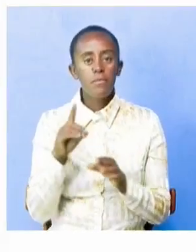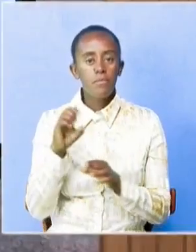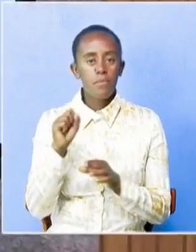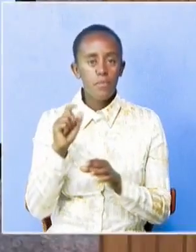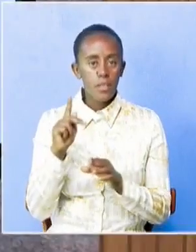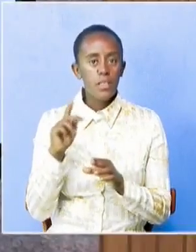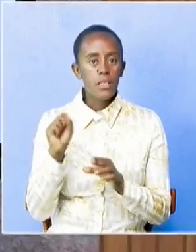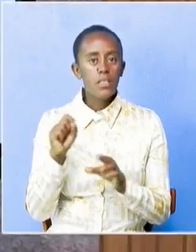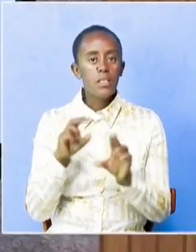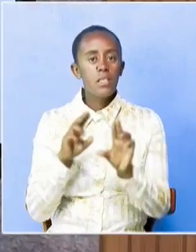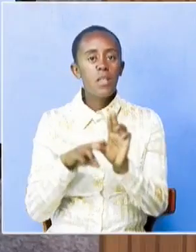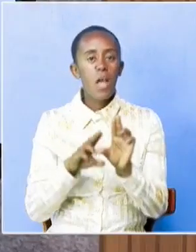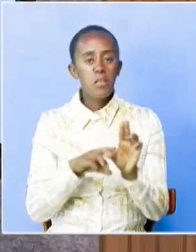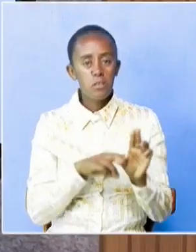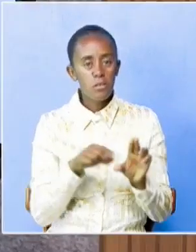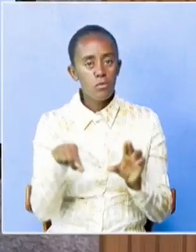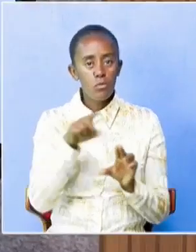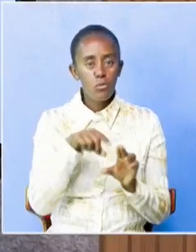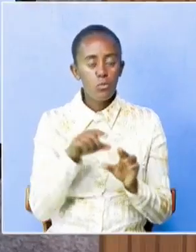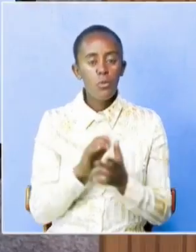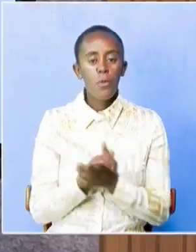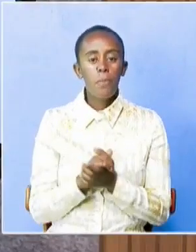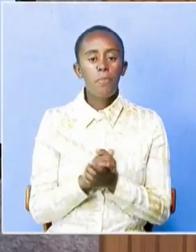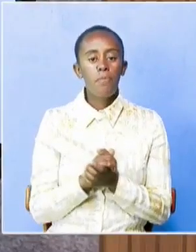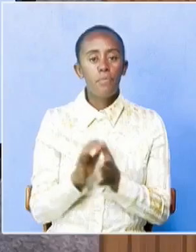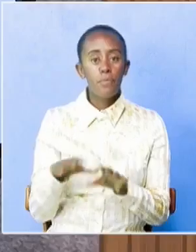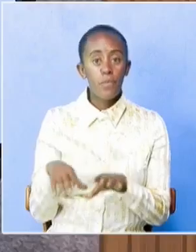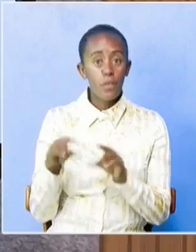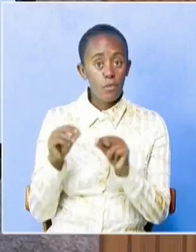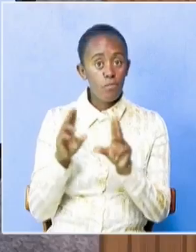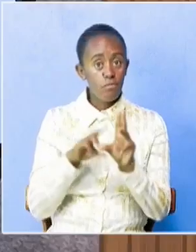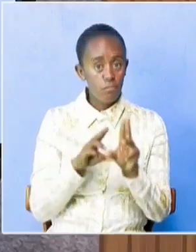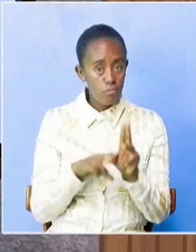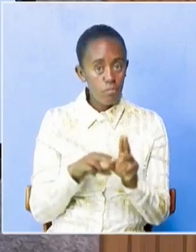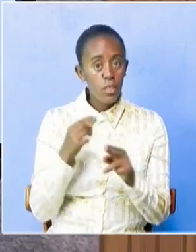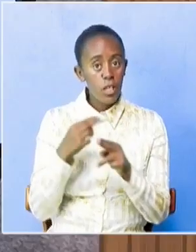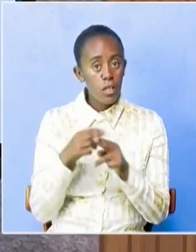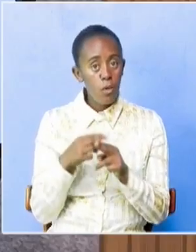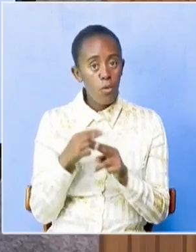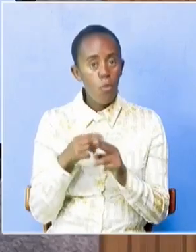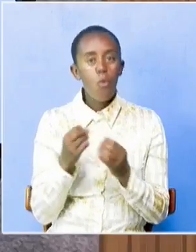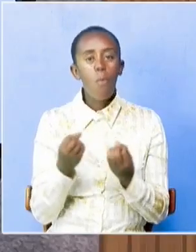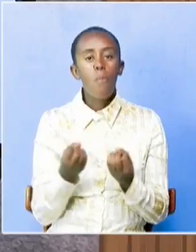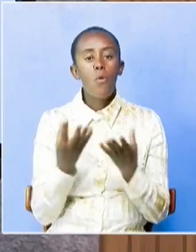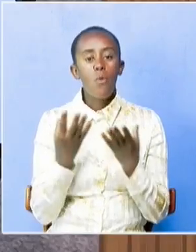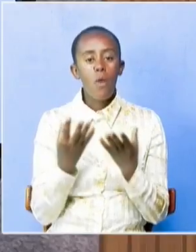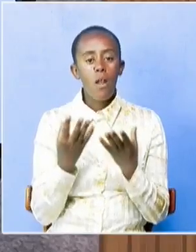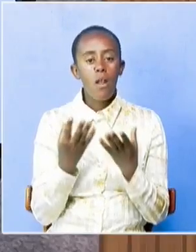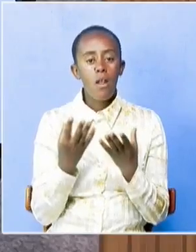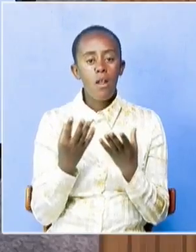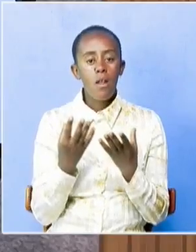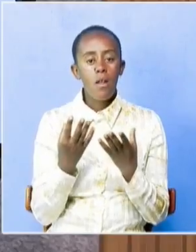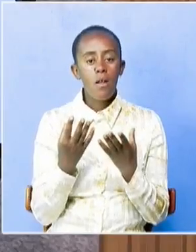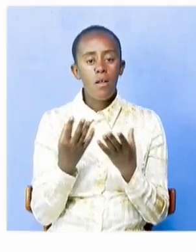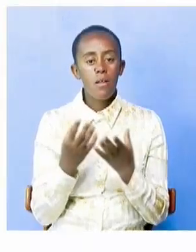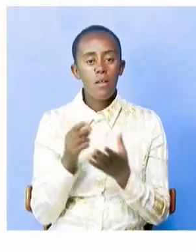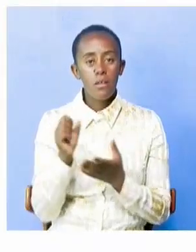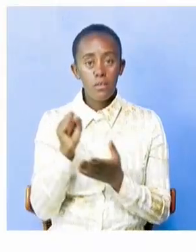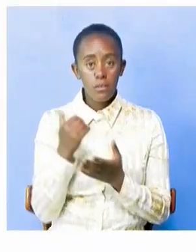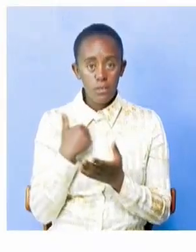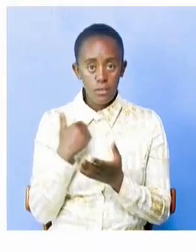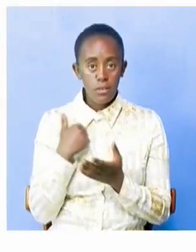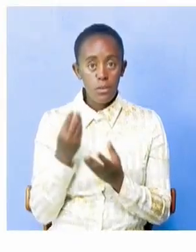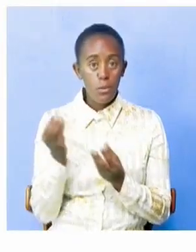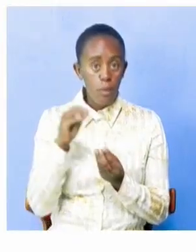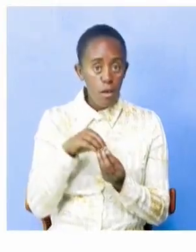The students' desk. So here, since this noun is plural with S, we